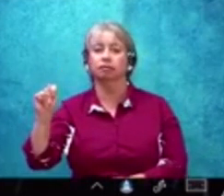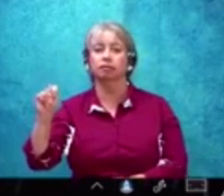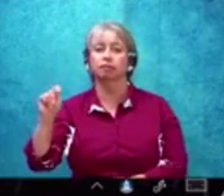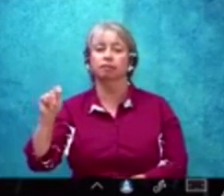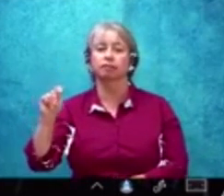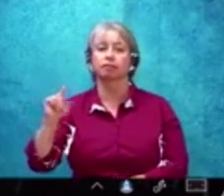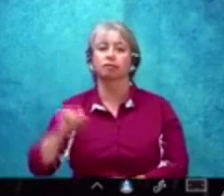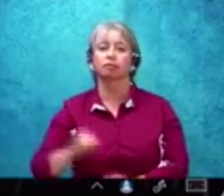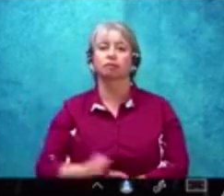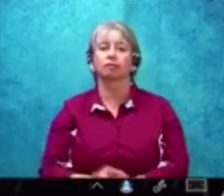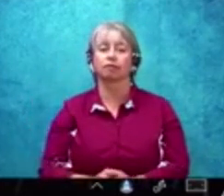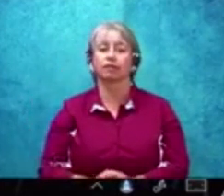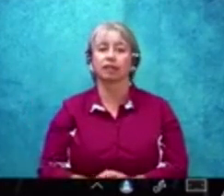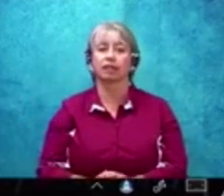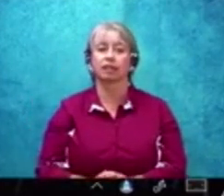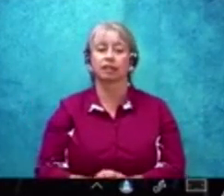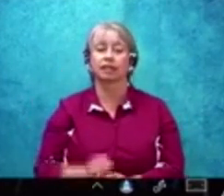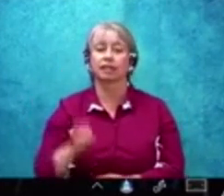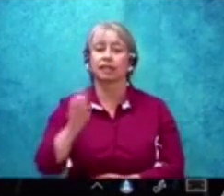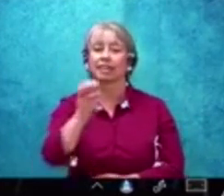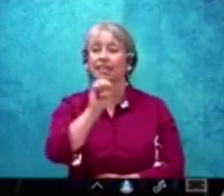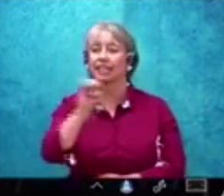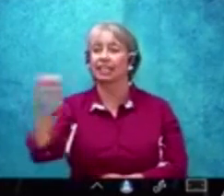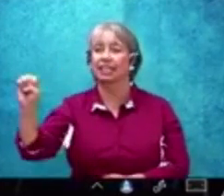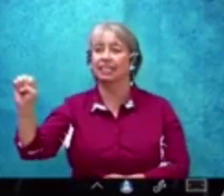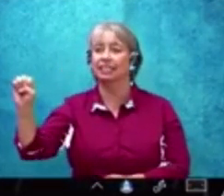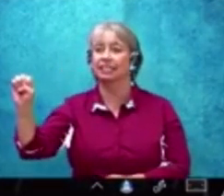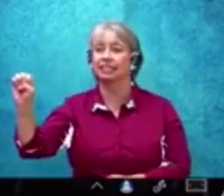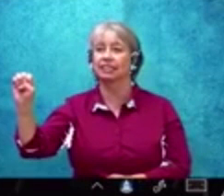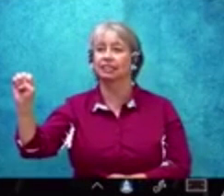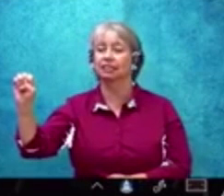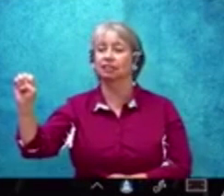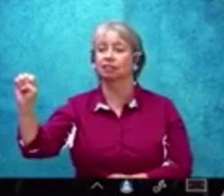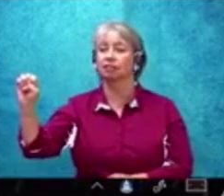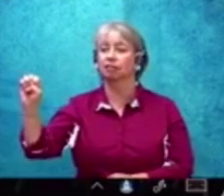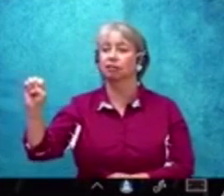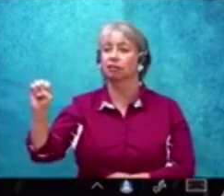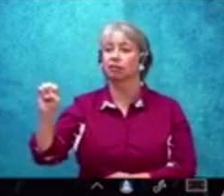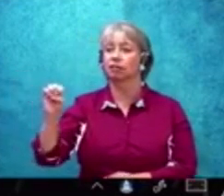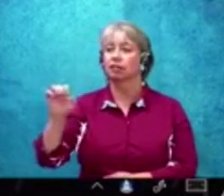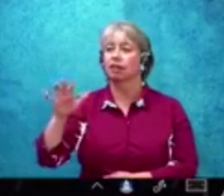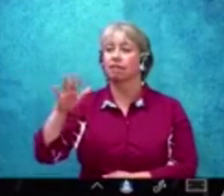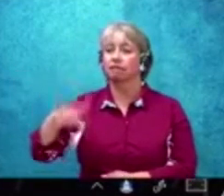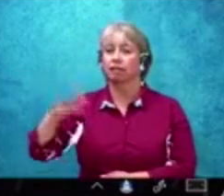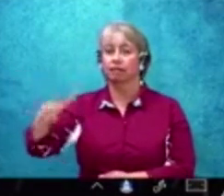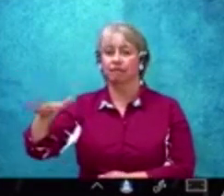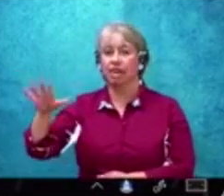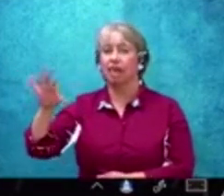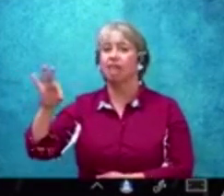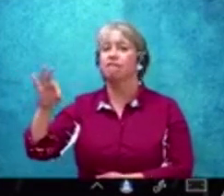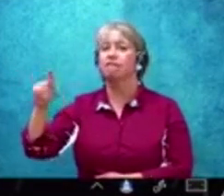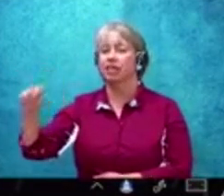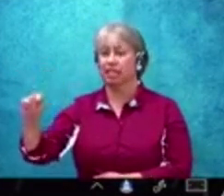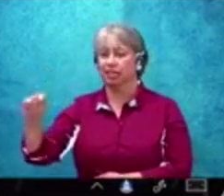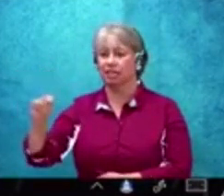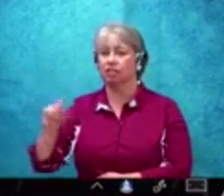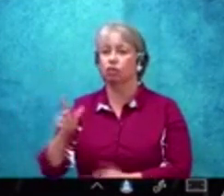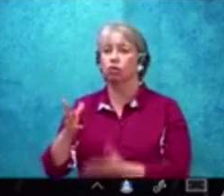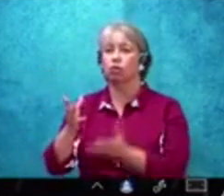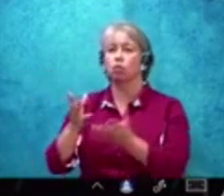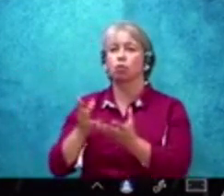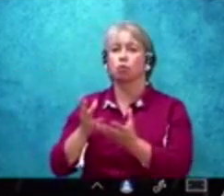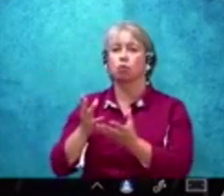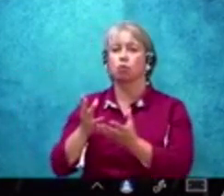And if we are going due east, that would be 55 feet. We want to find what it